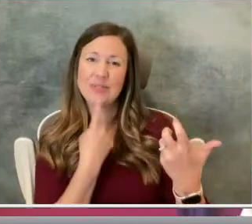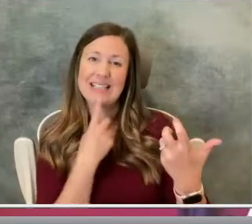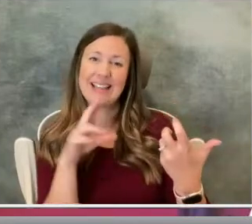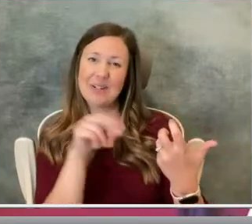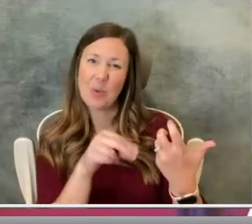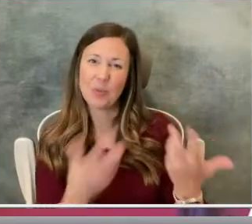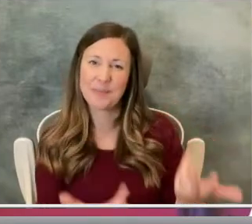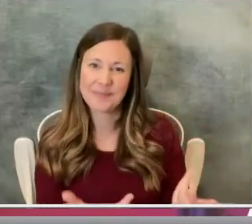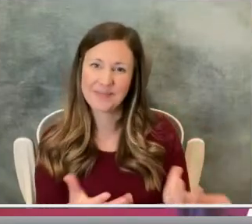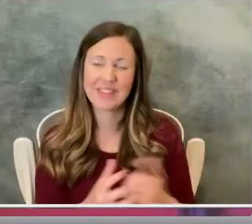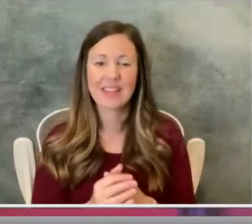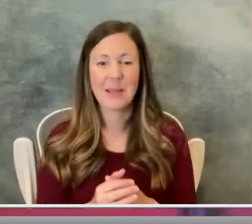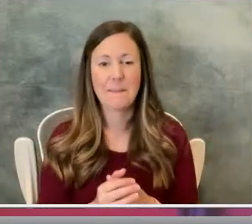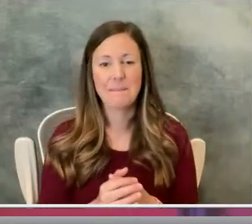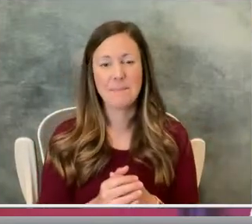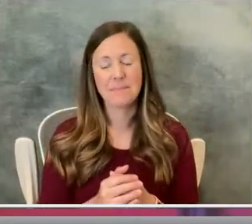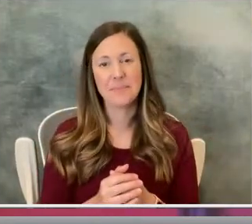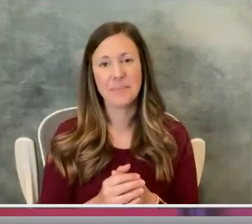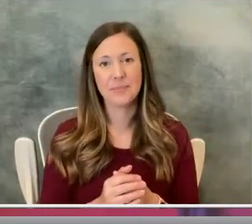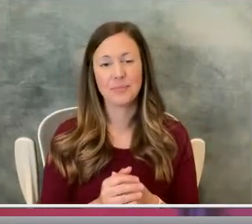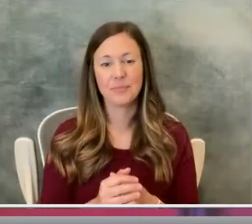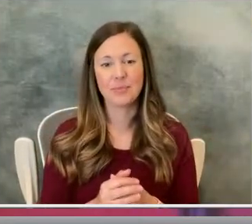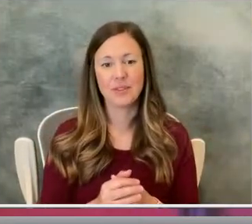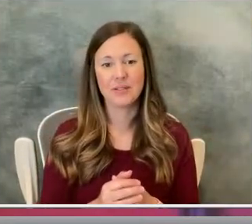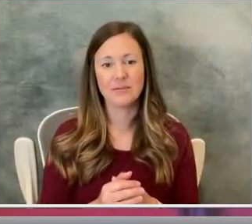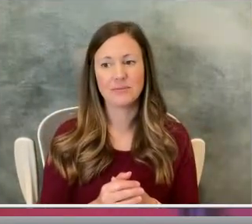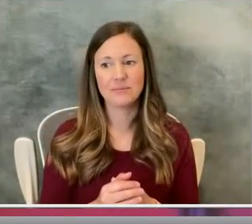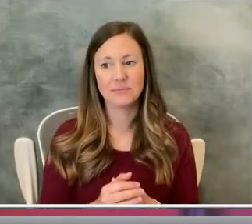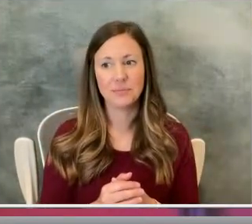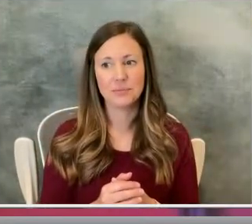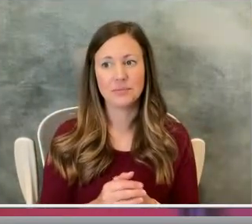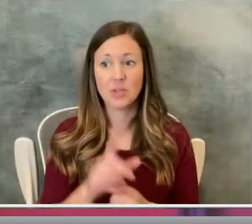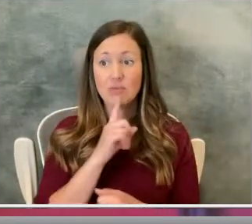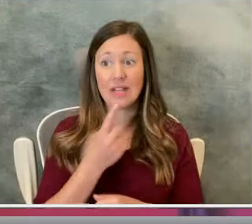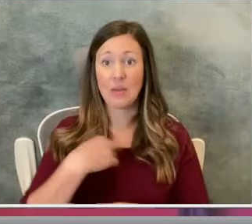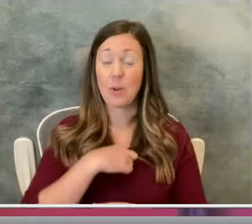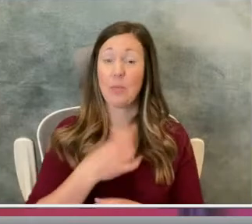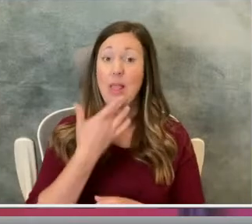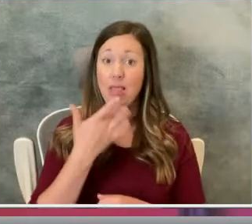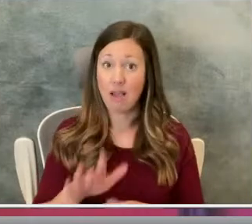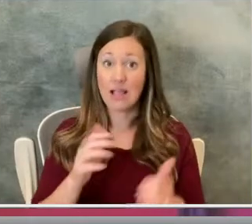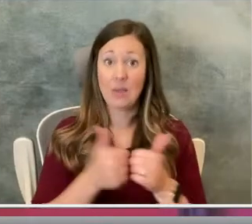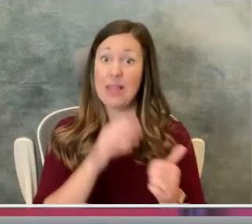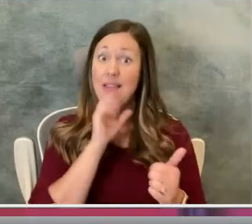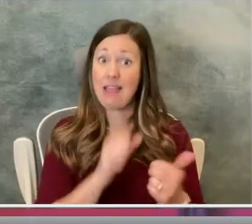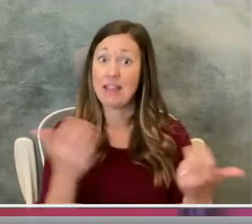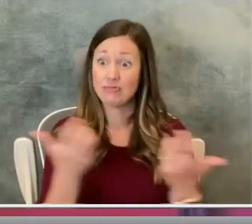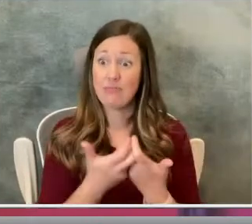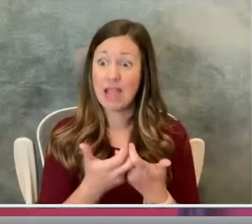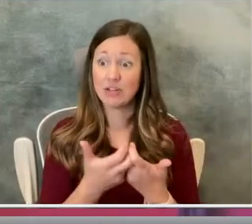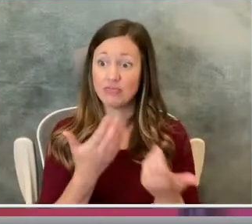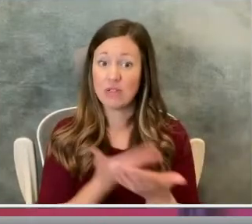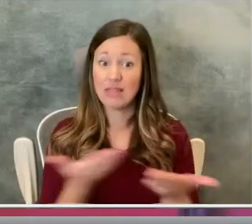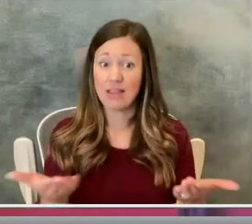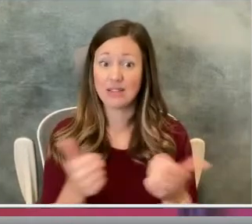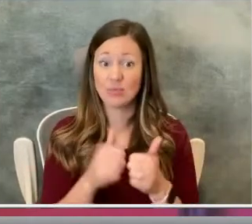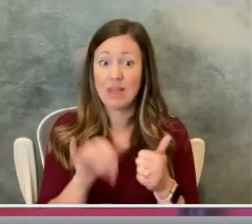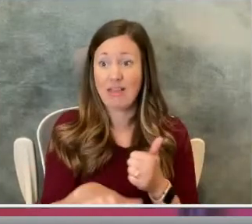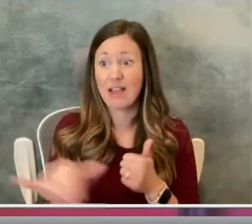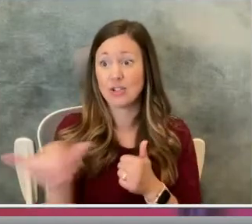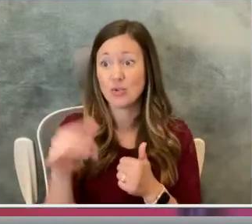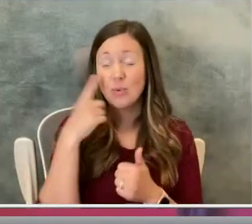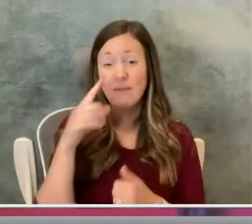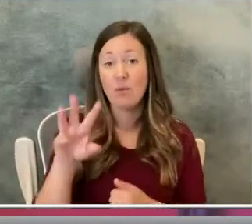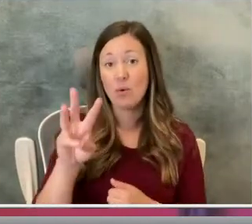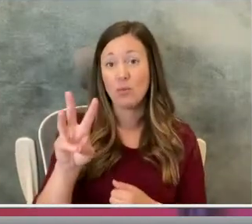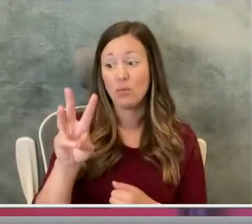So we got very fortunate in terms of the age match and things of that nature for William, but along that